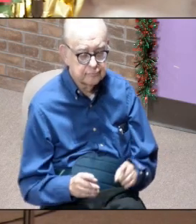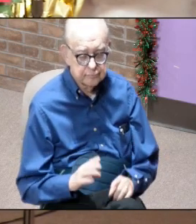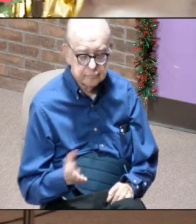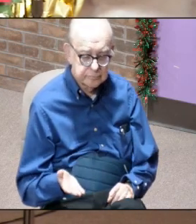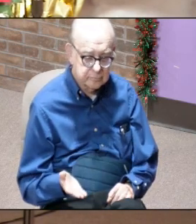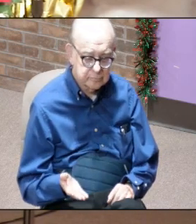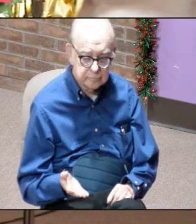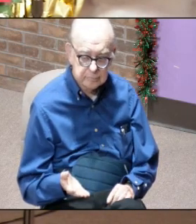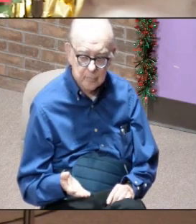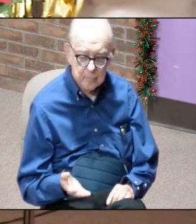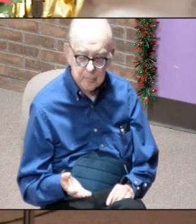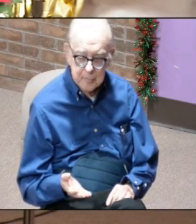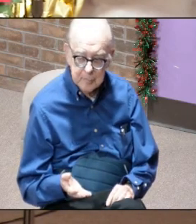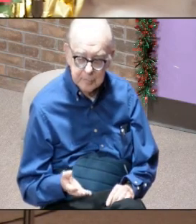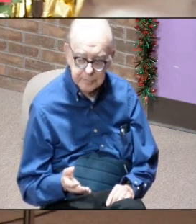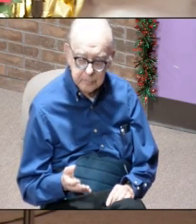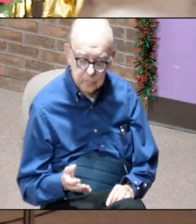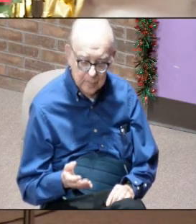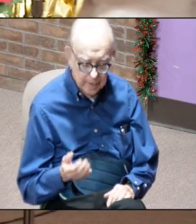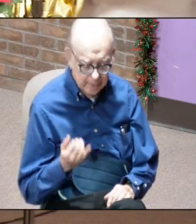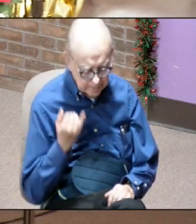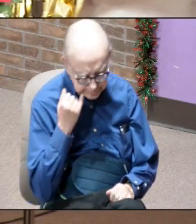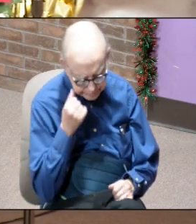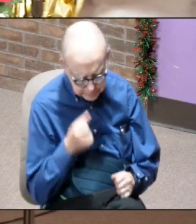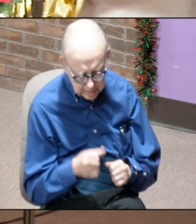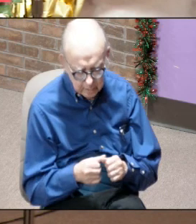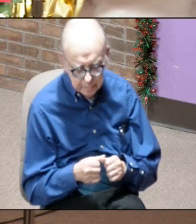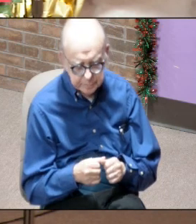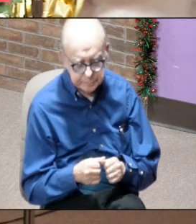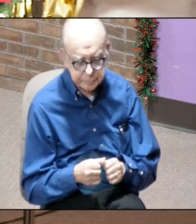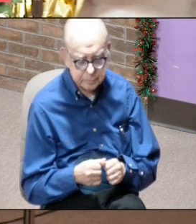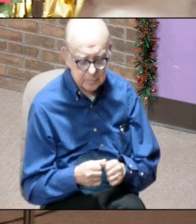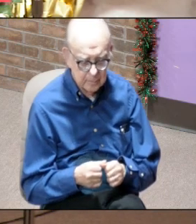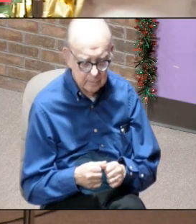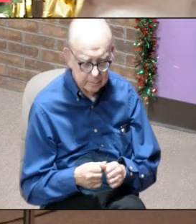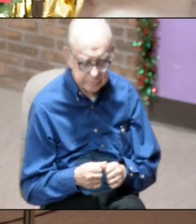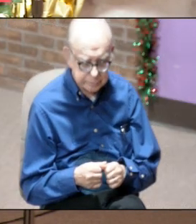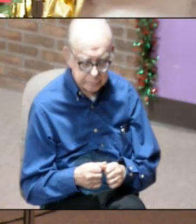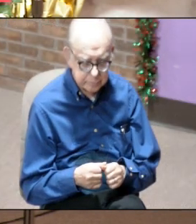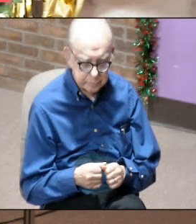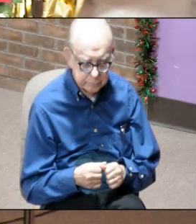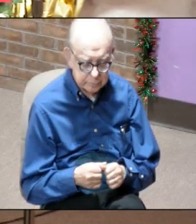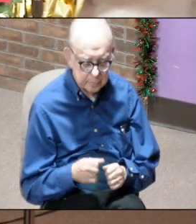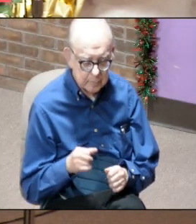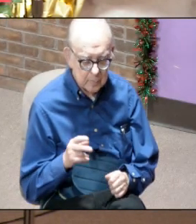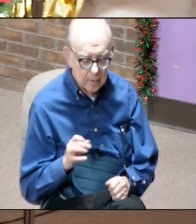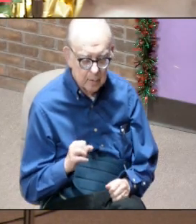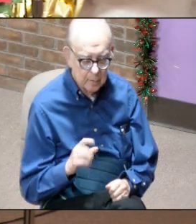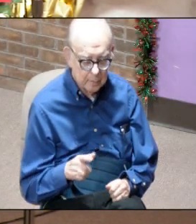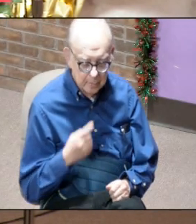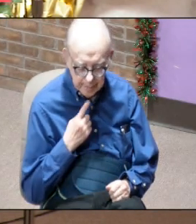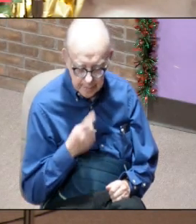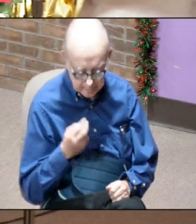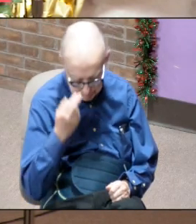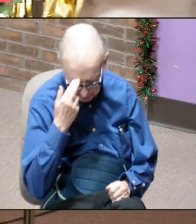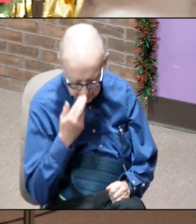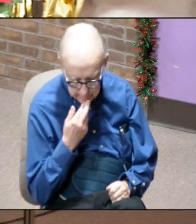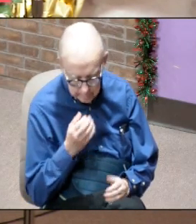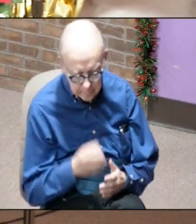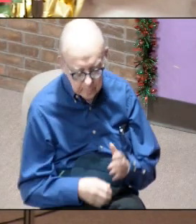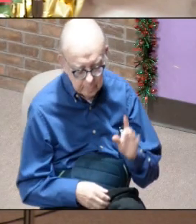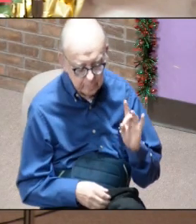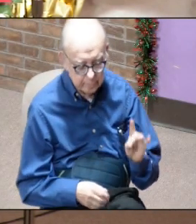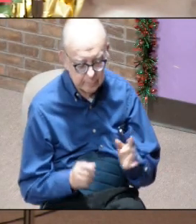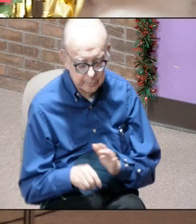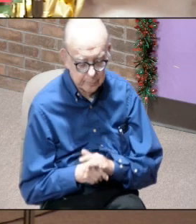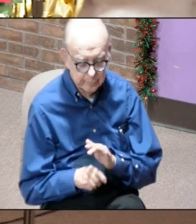where, if you remember, Paul says in Romans chapter 8,